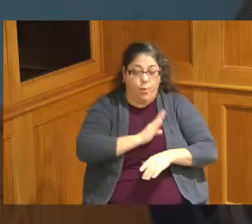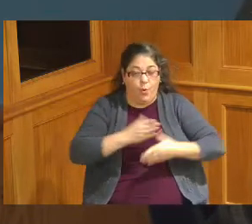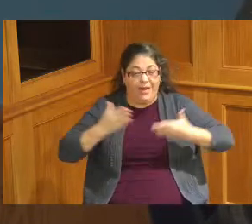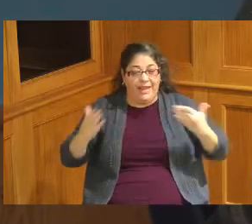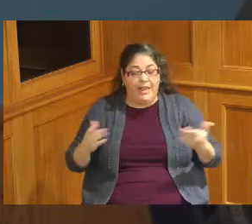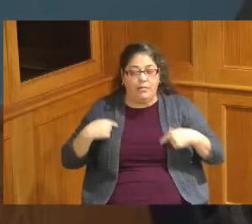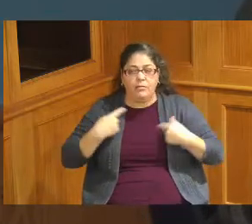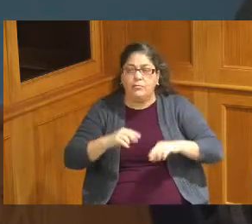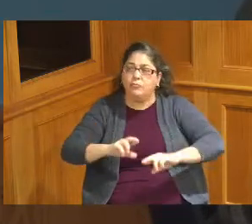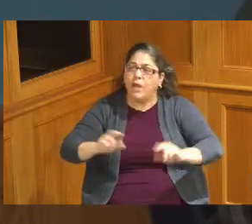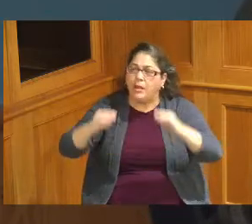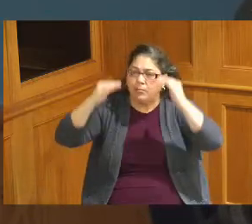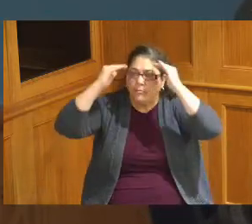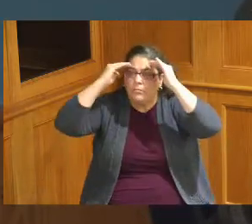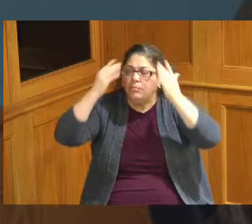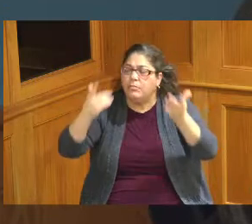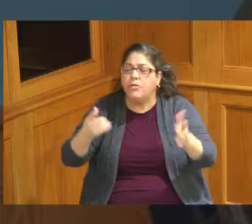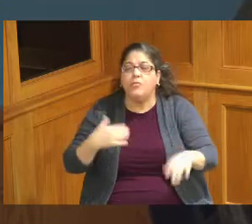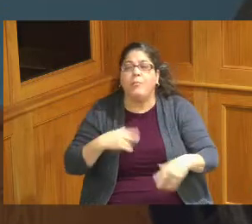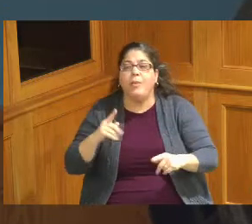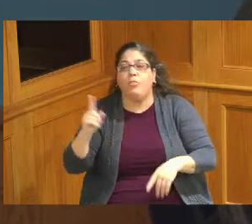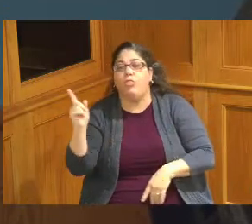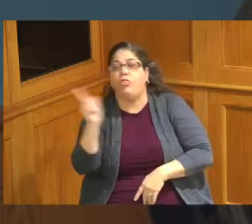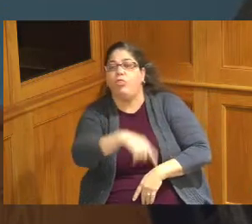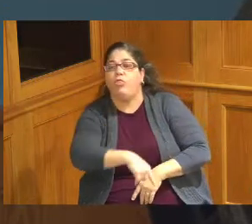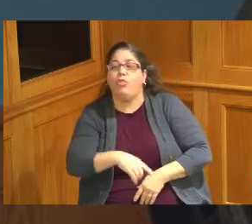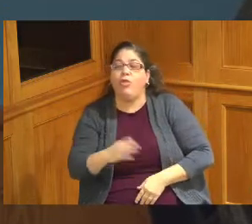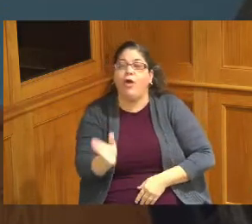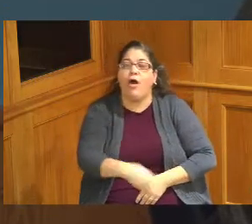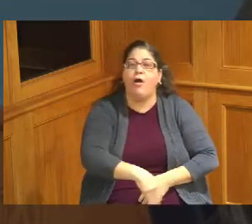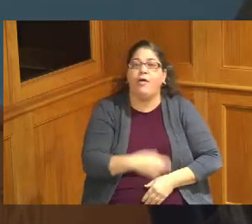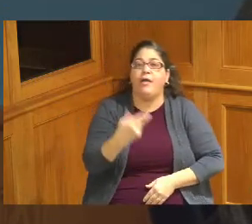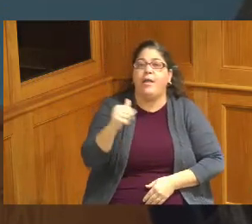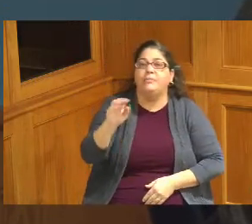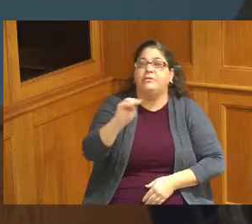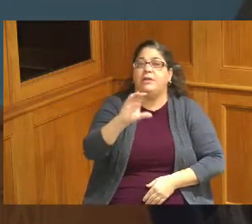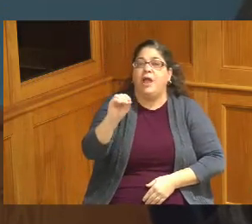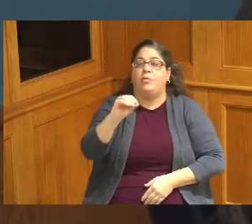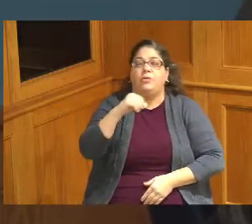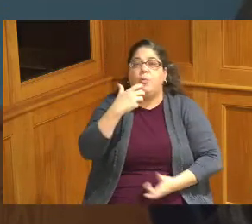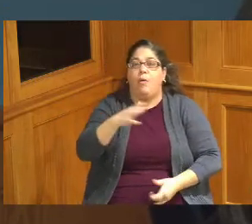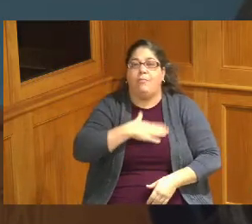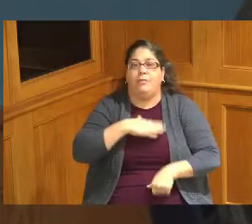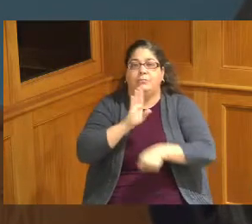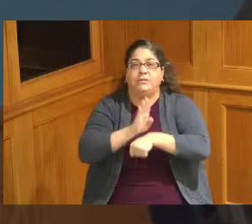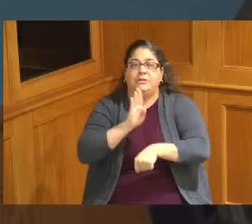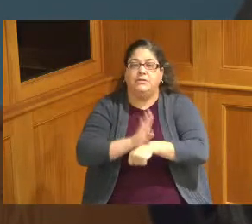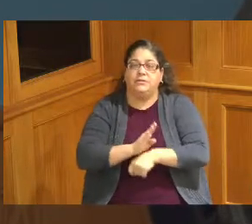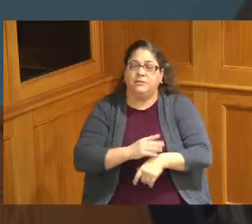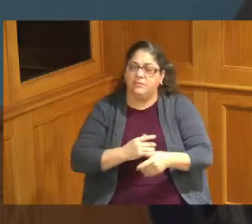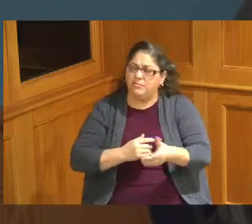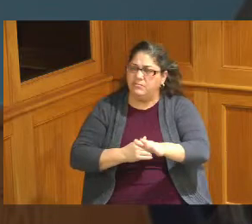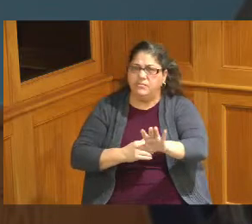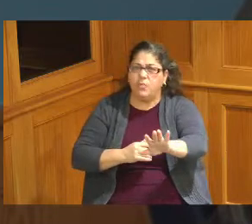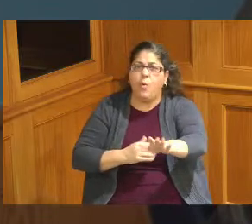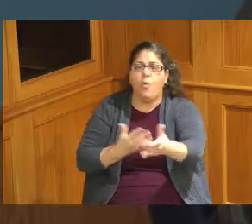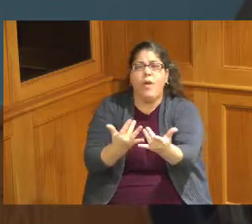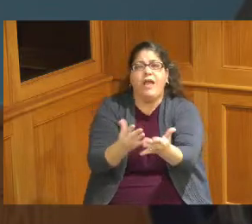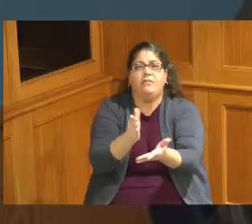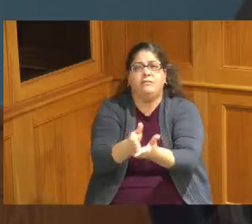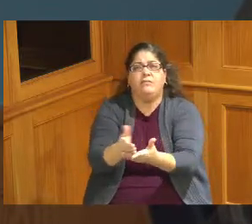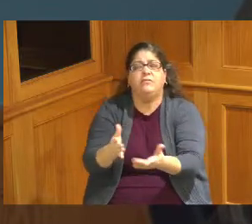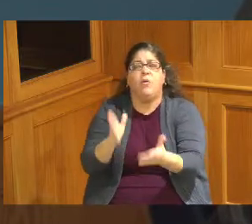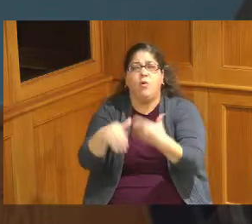So people just walk past Hamilton County. They say, oh, they're not trying to do no business. And I'm talking about all